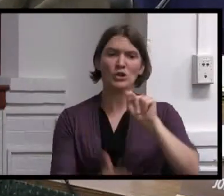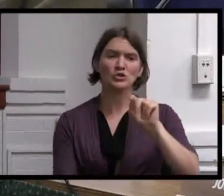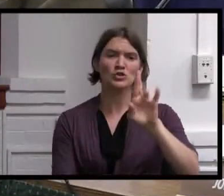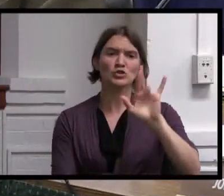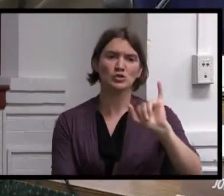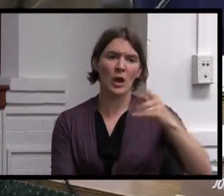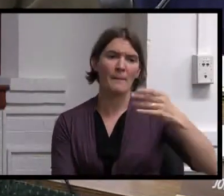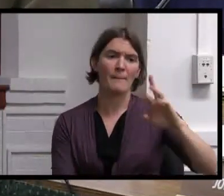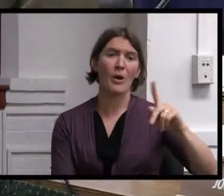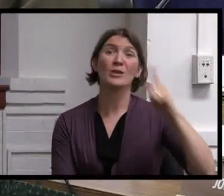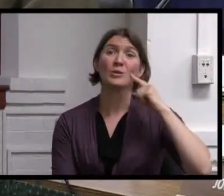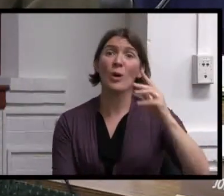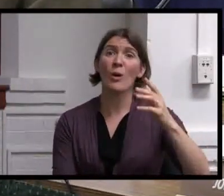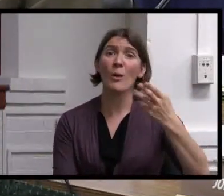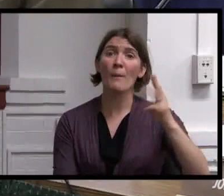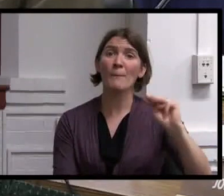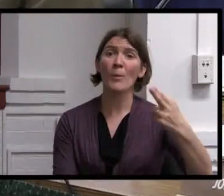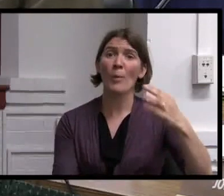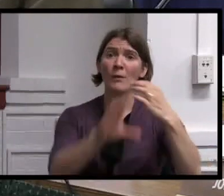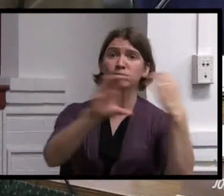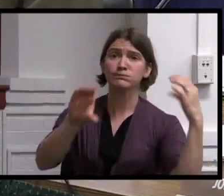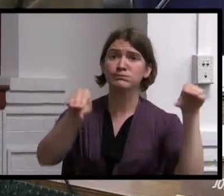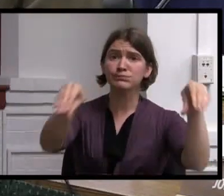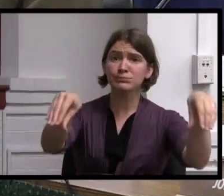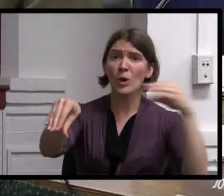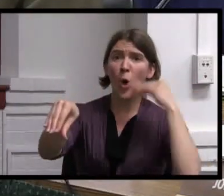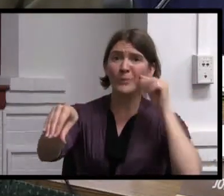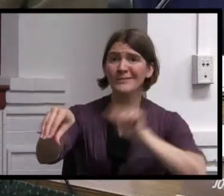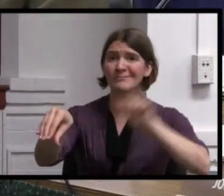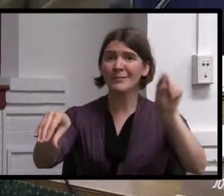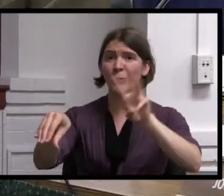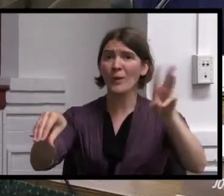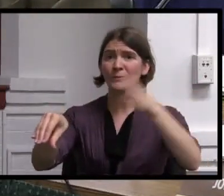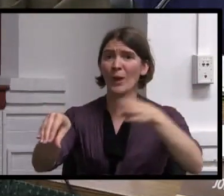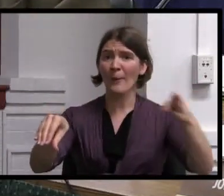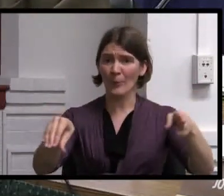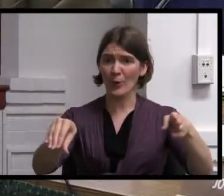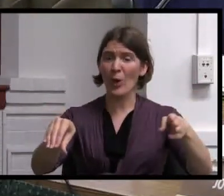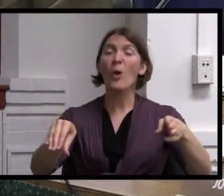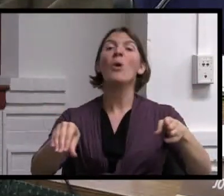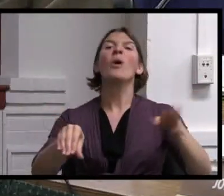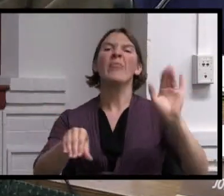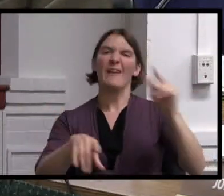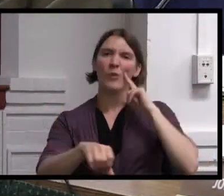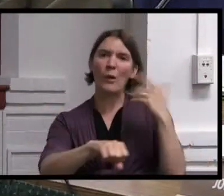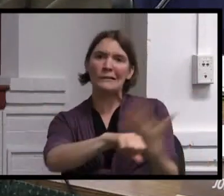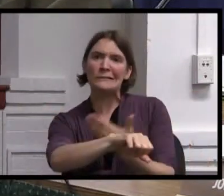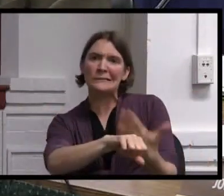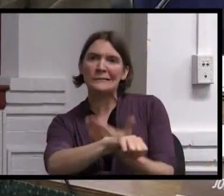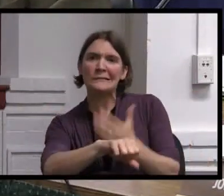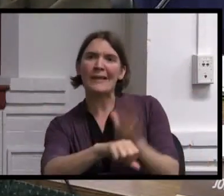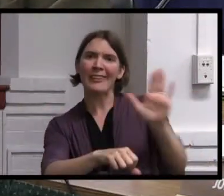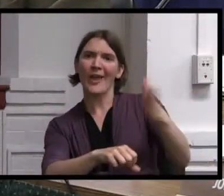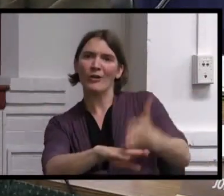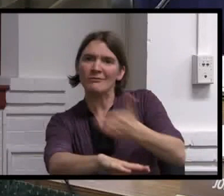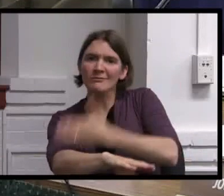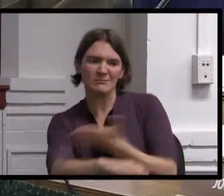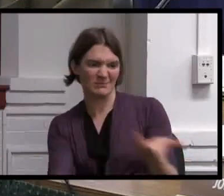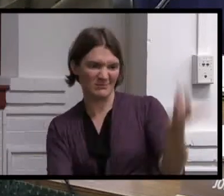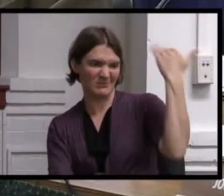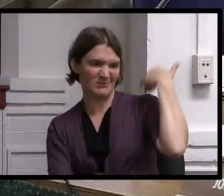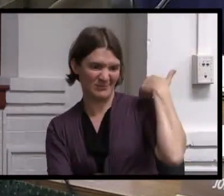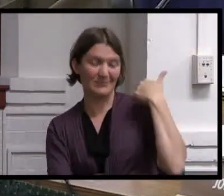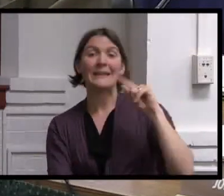Tri-Park assessment, which relates to the capital improvements that were made within the mobile home park there several years